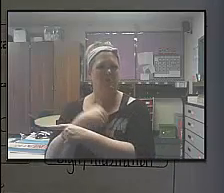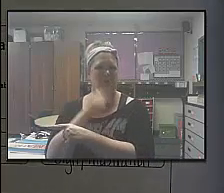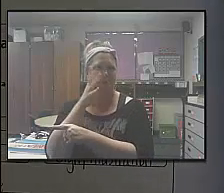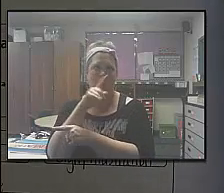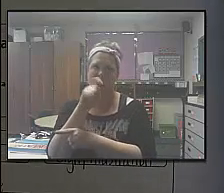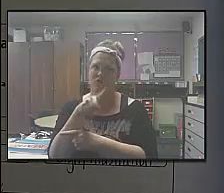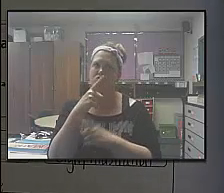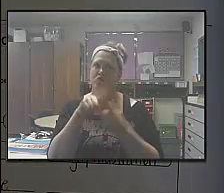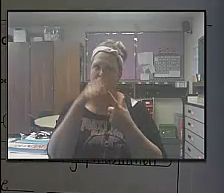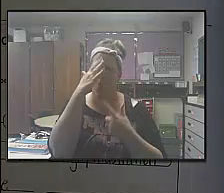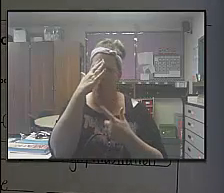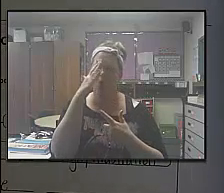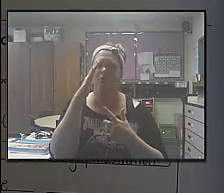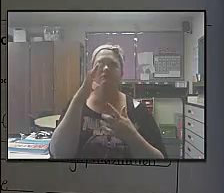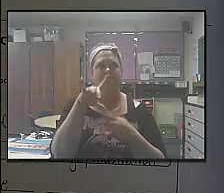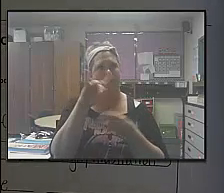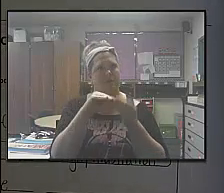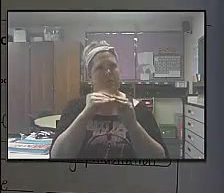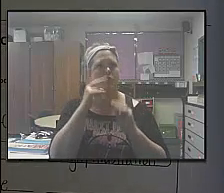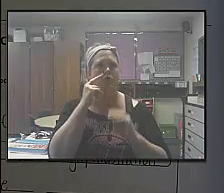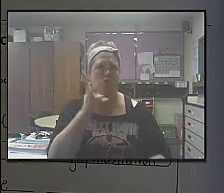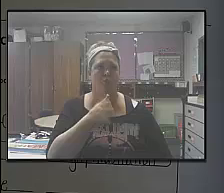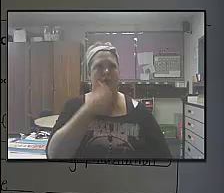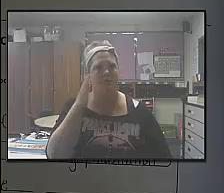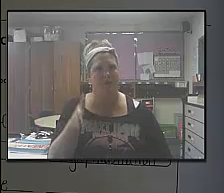for example, you have the number